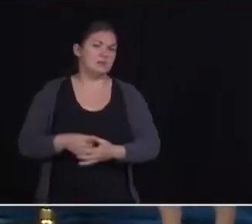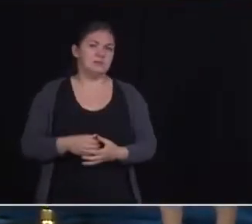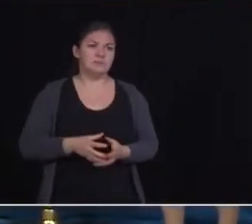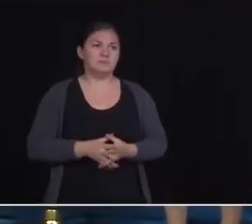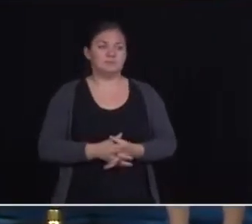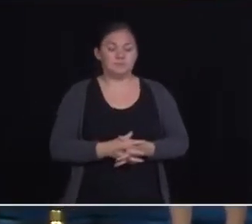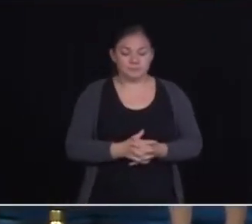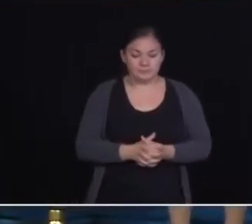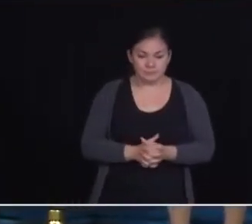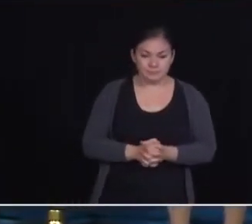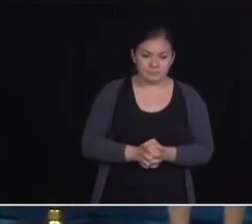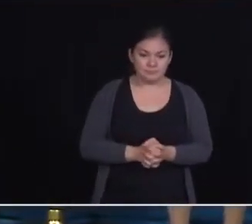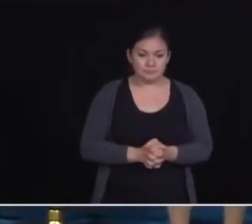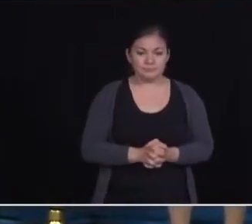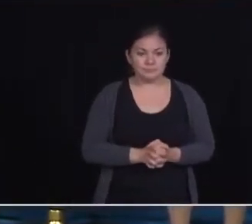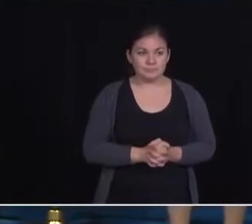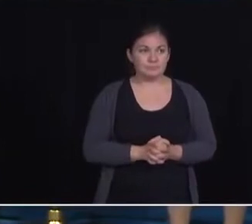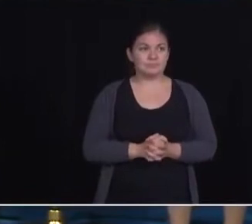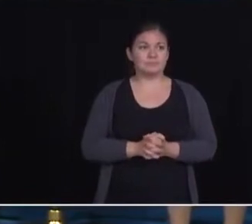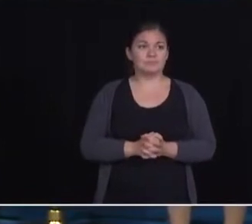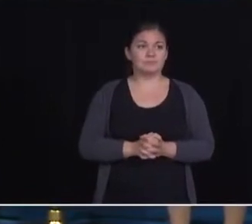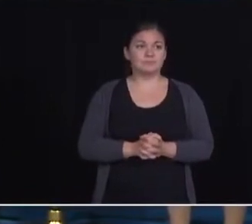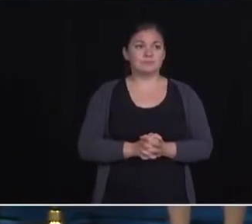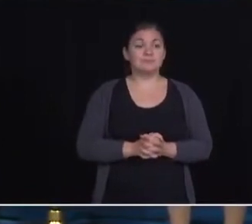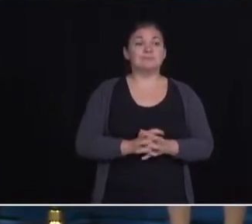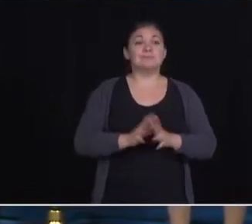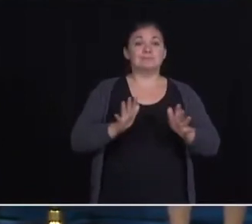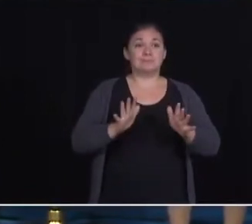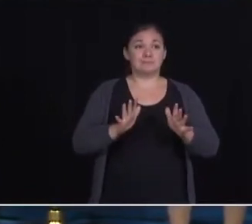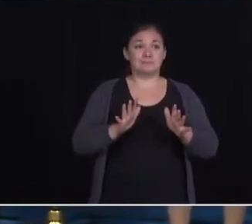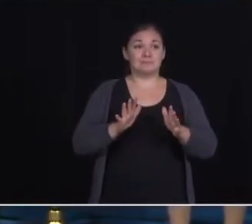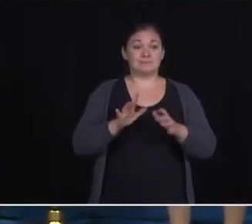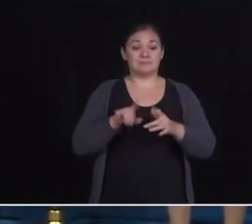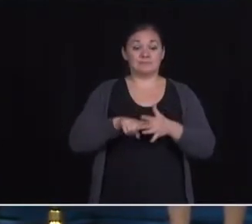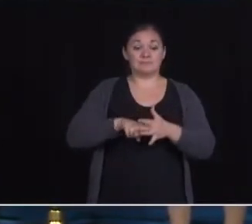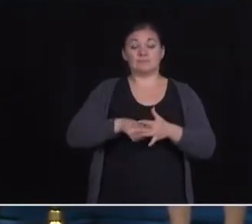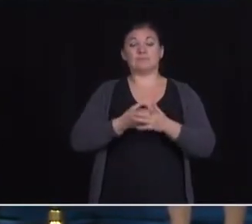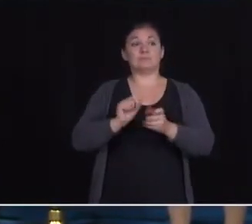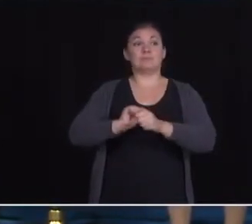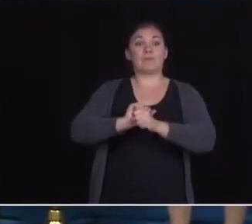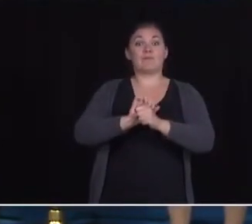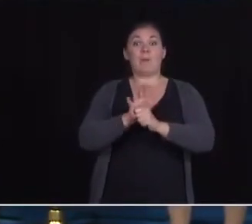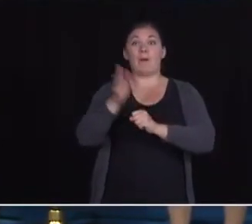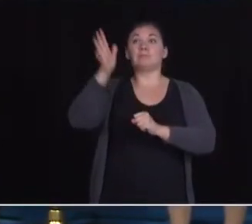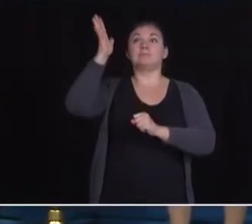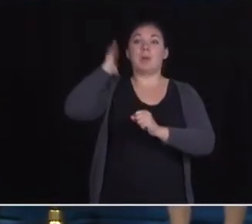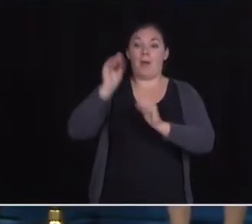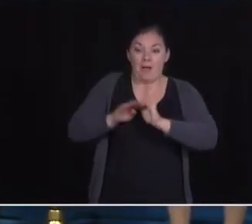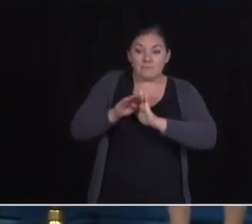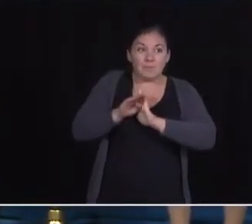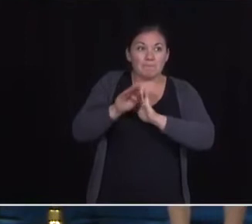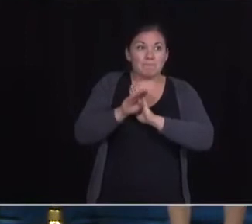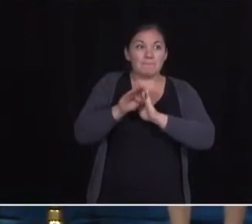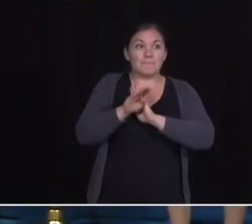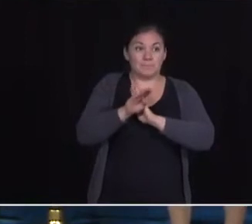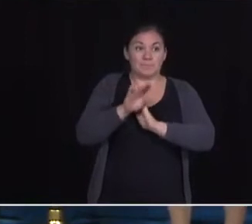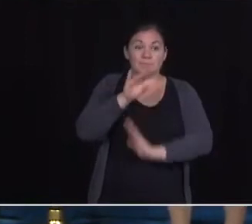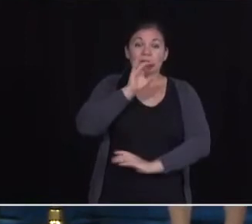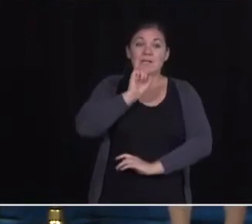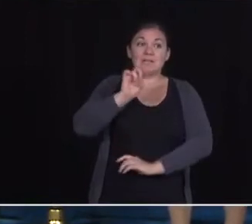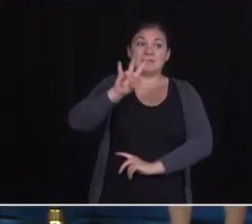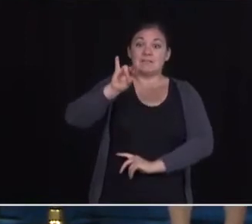So as in the first wave, we didn't lock down our seniors over the age of 70. We asked them to stay home. We asked people